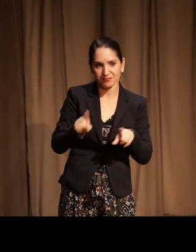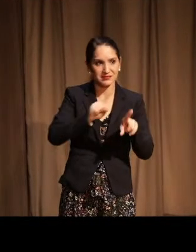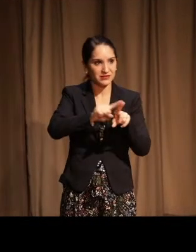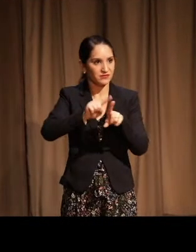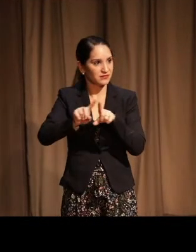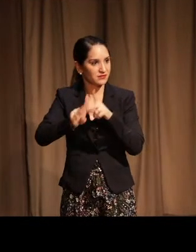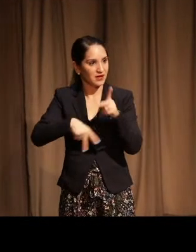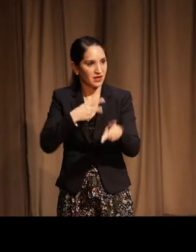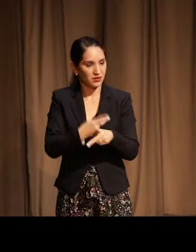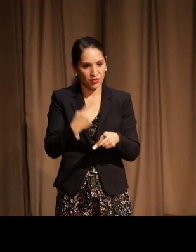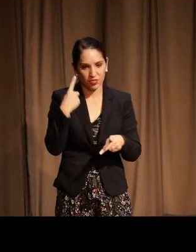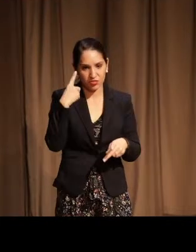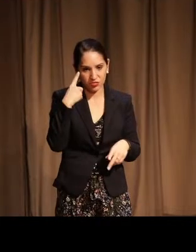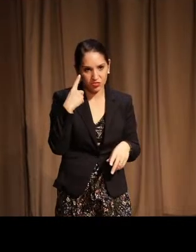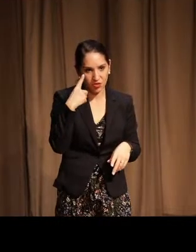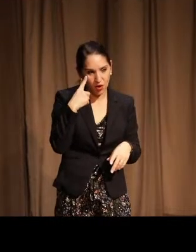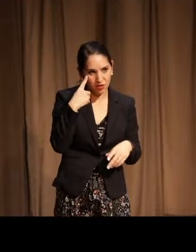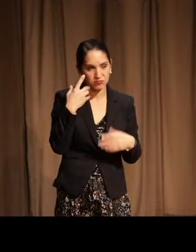thoughts.